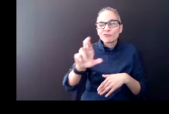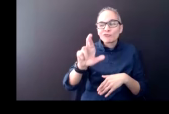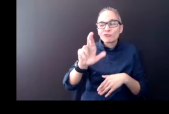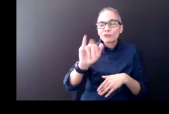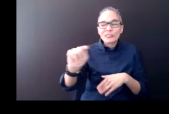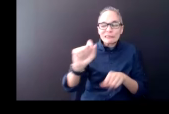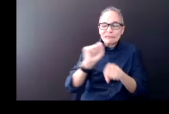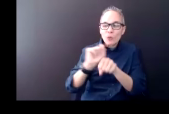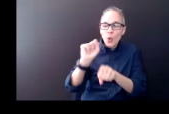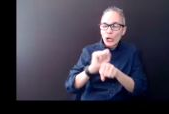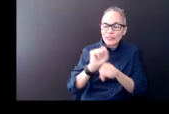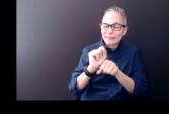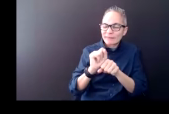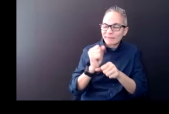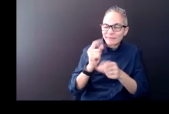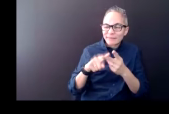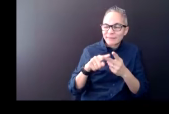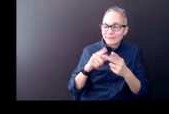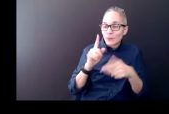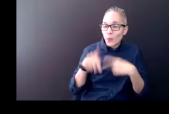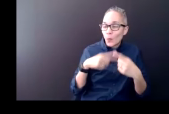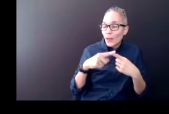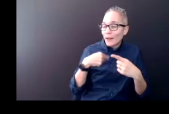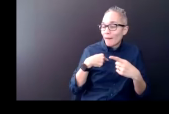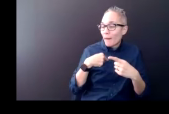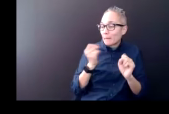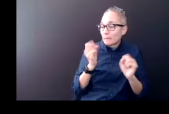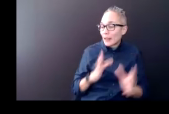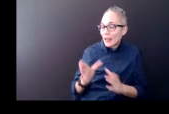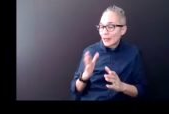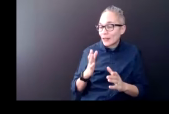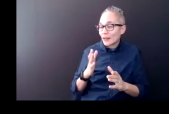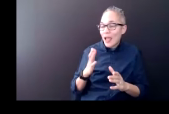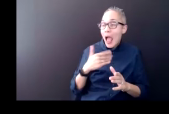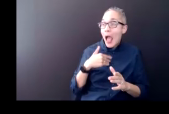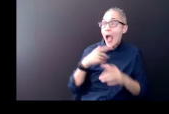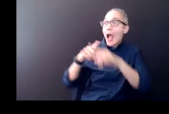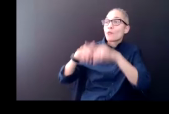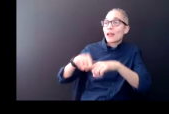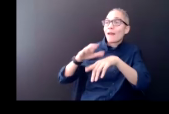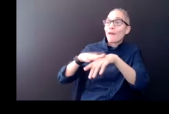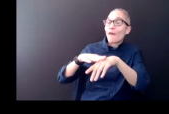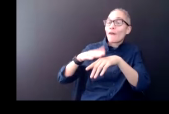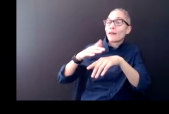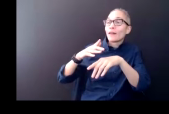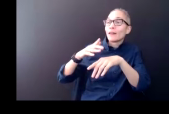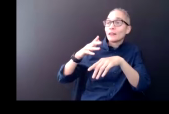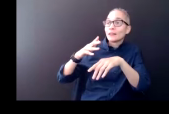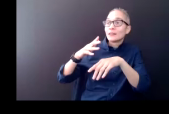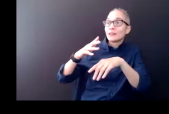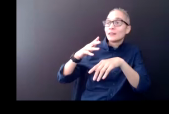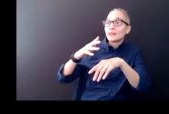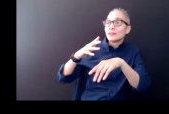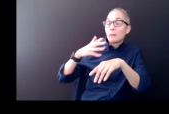play, when you're writing, when you're planning these kinds of presentations. Like I'm outsourcing a lot of like my cognition.